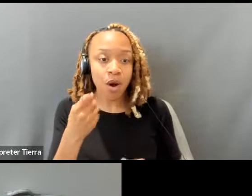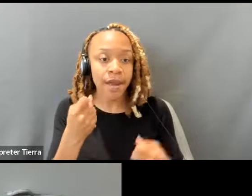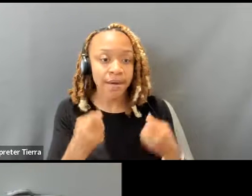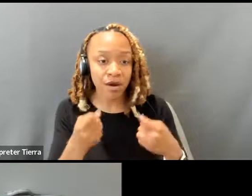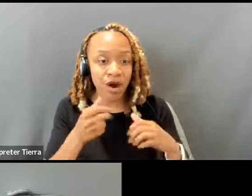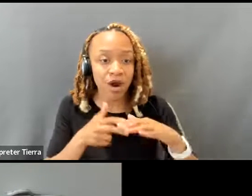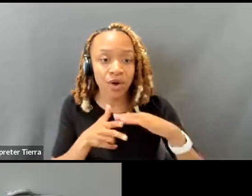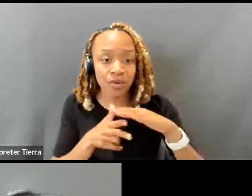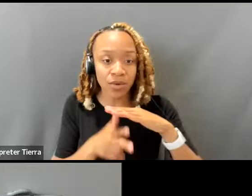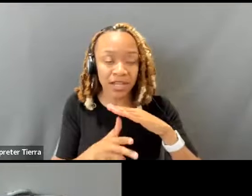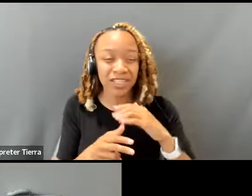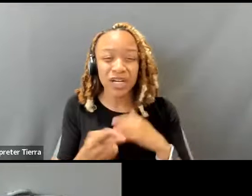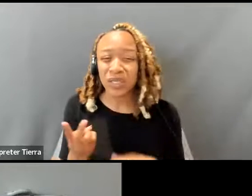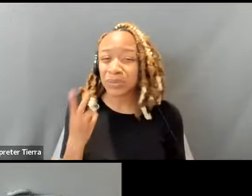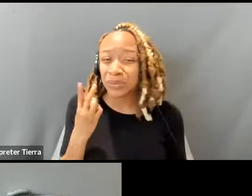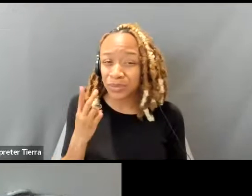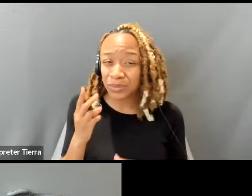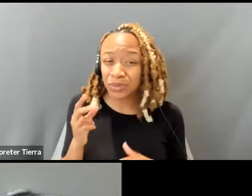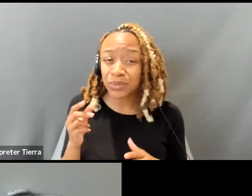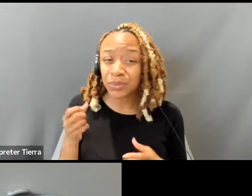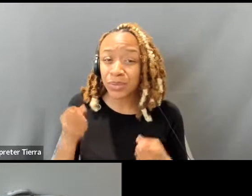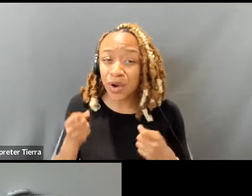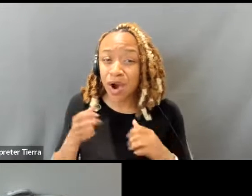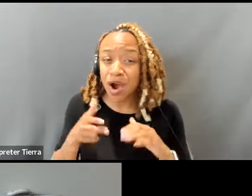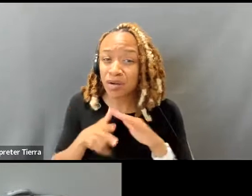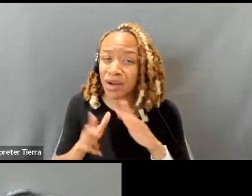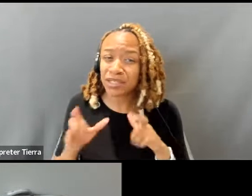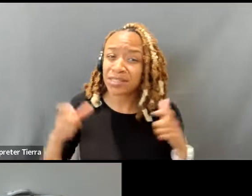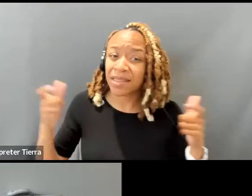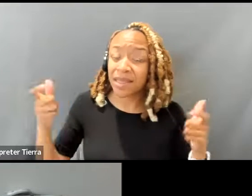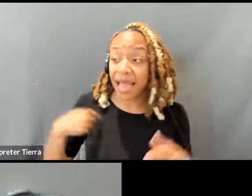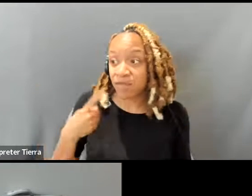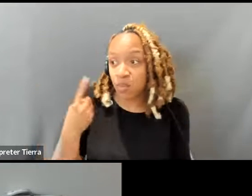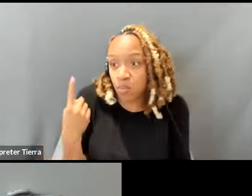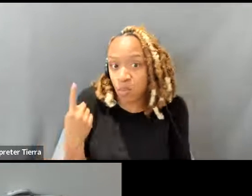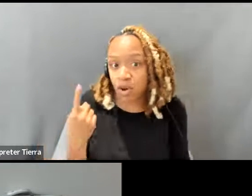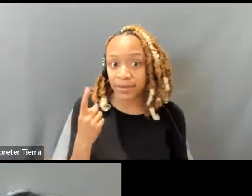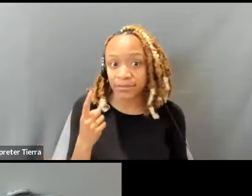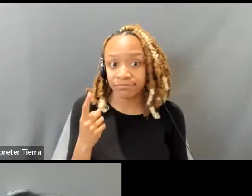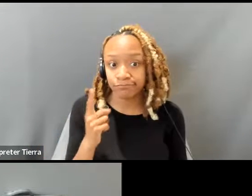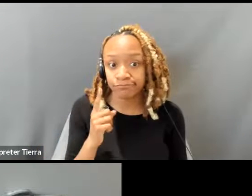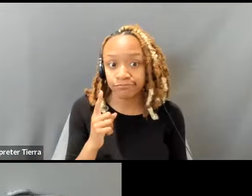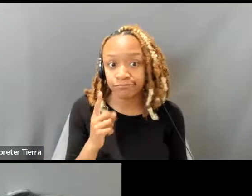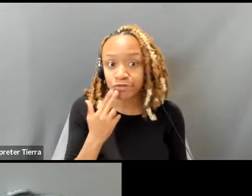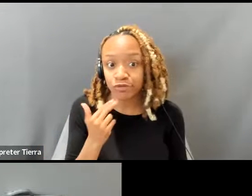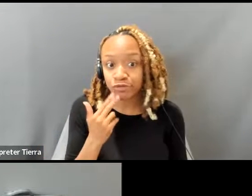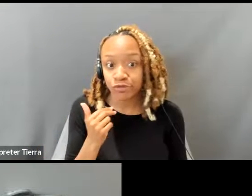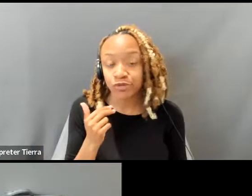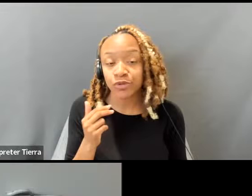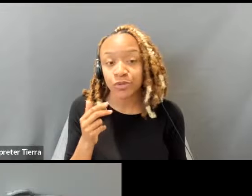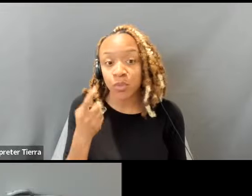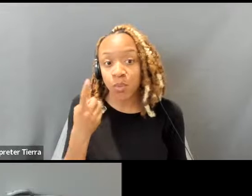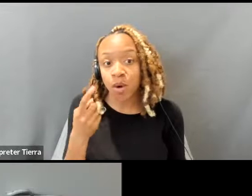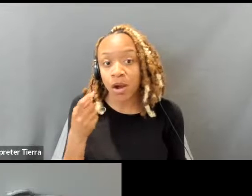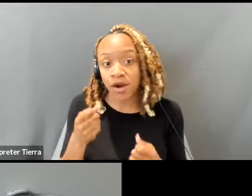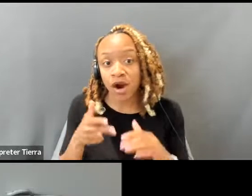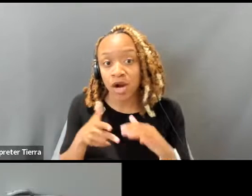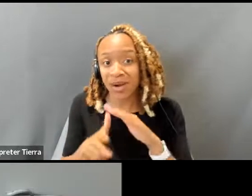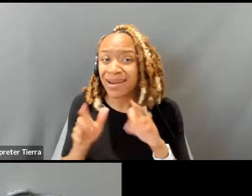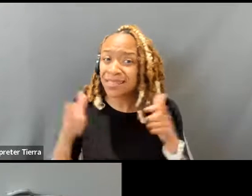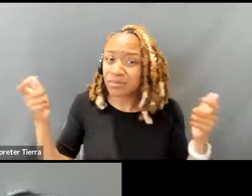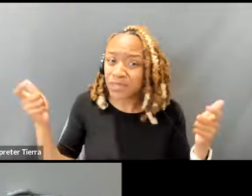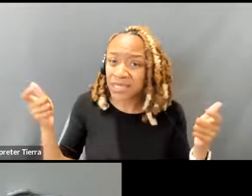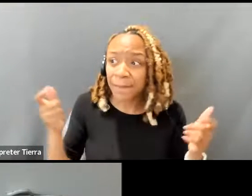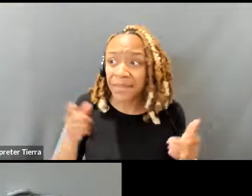garage, that's massive. You know, I have a single car garage, and that's a big garage. I mean, let's be honest,